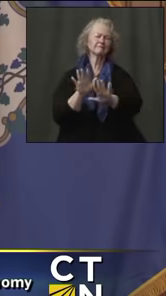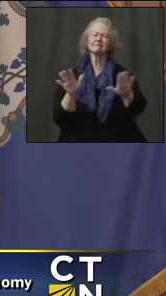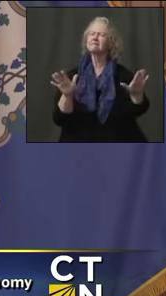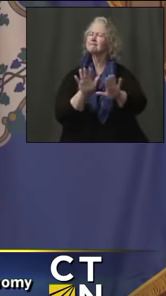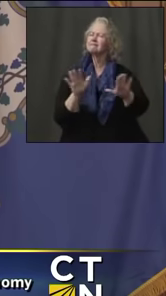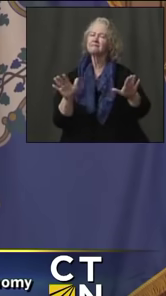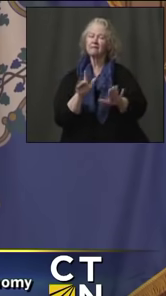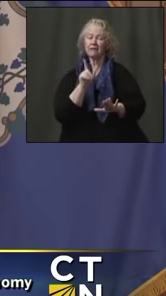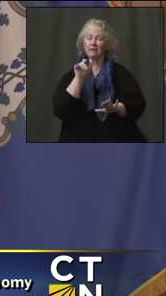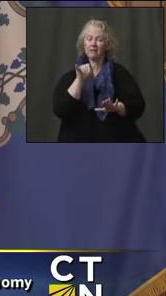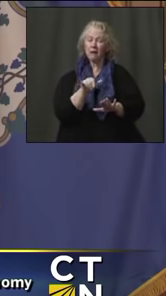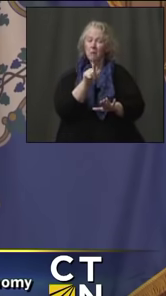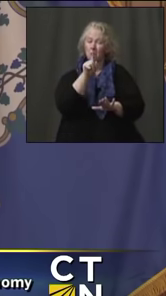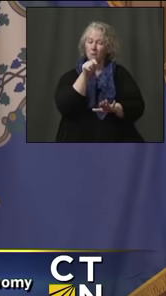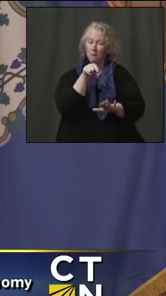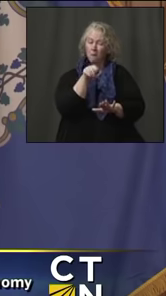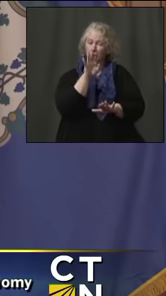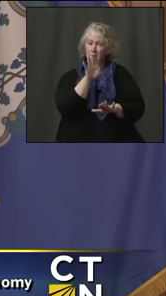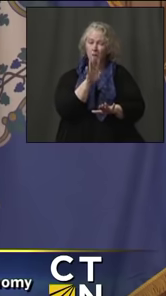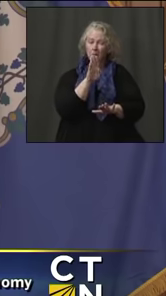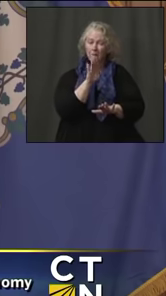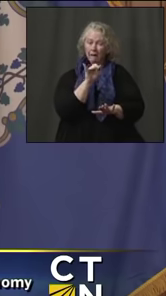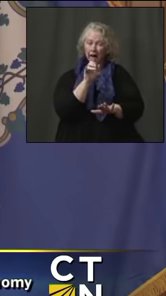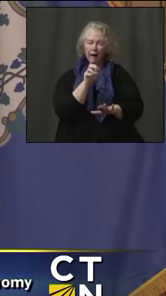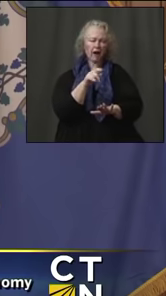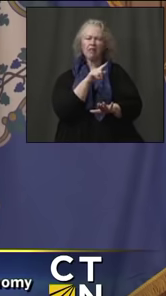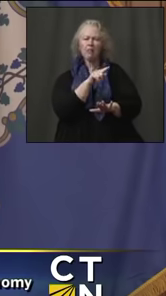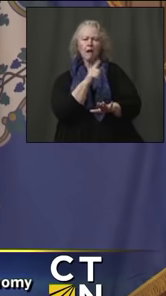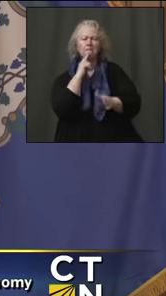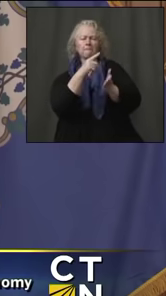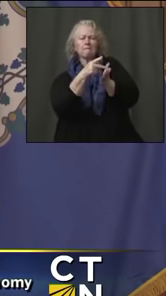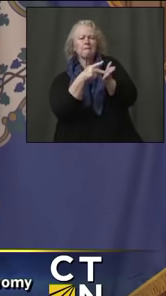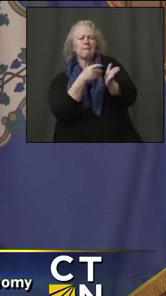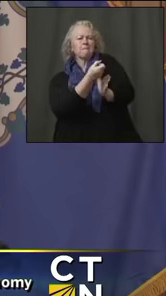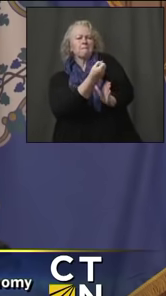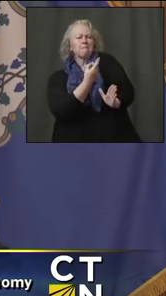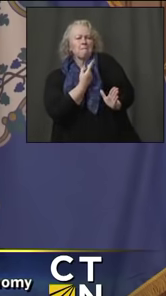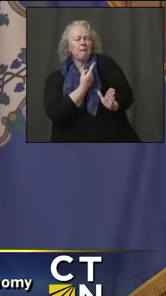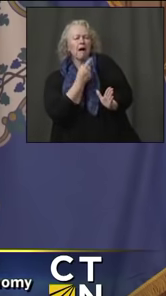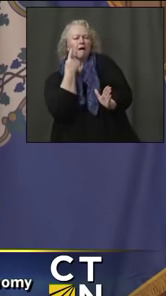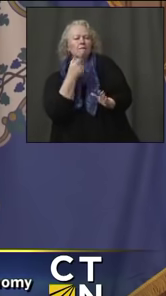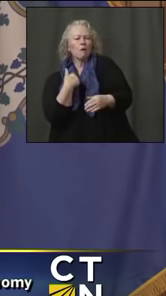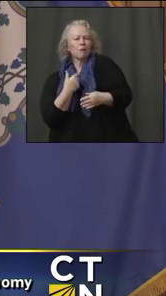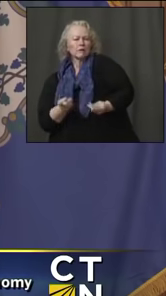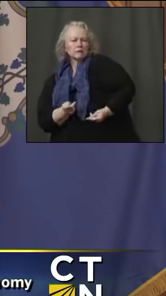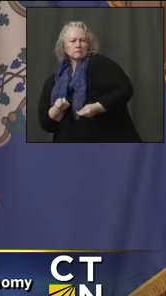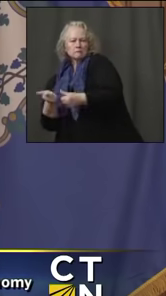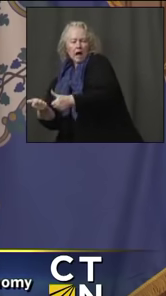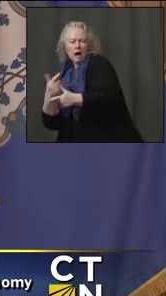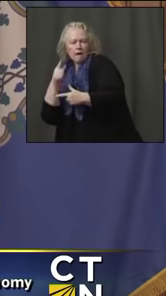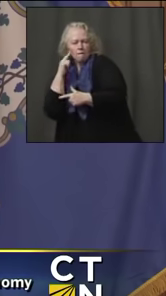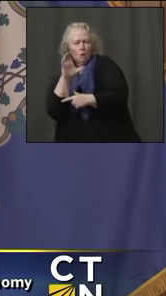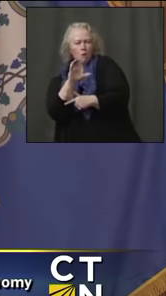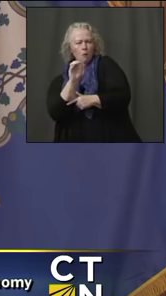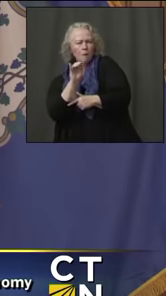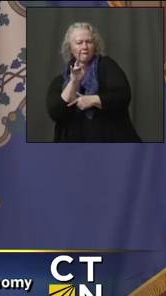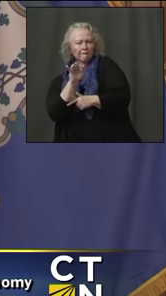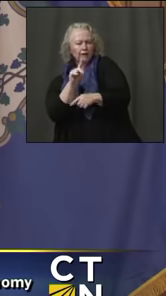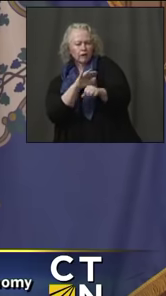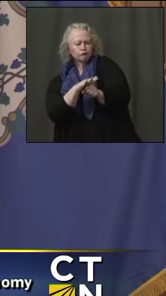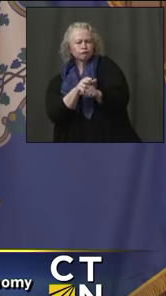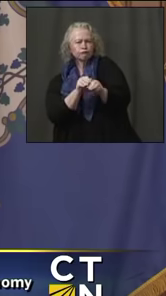specifically just to reimburse us for COVID-related expenses. You know, testing